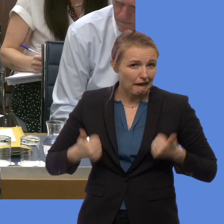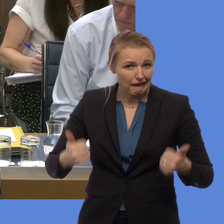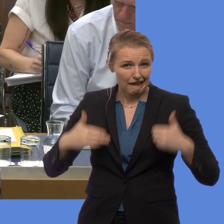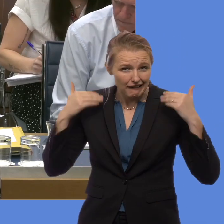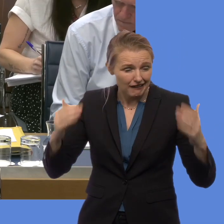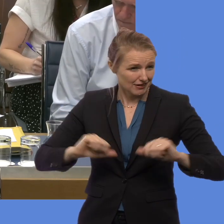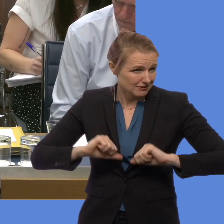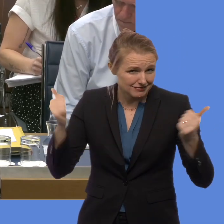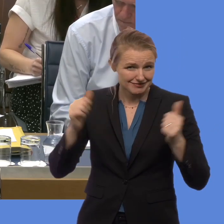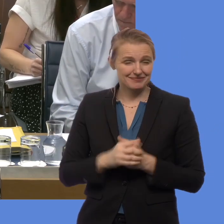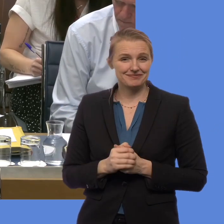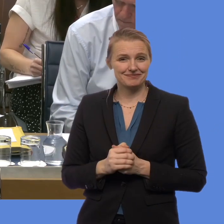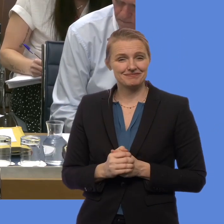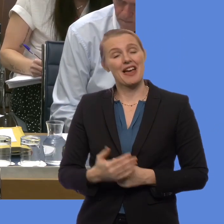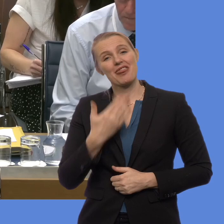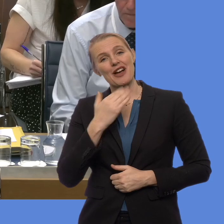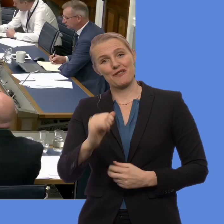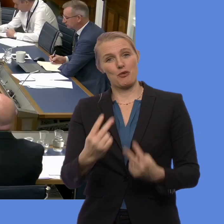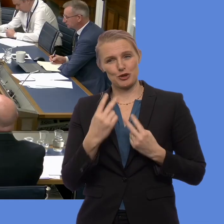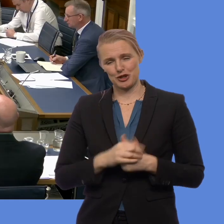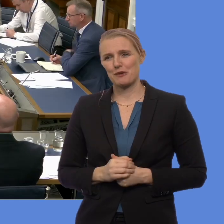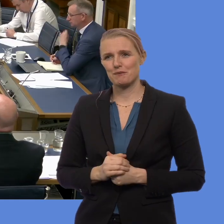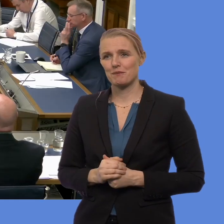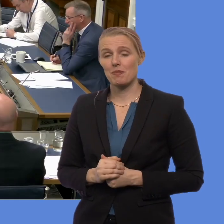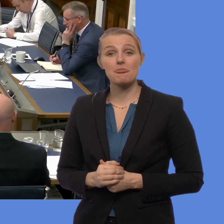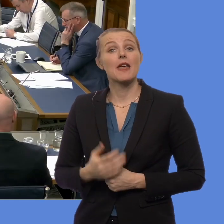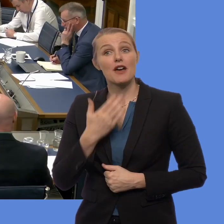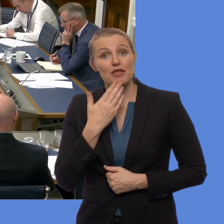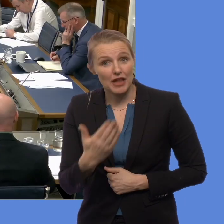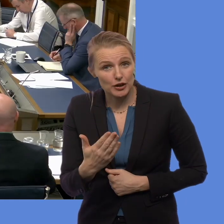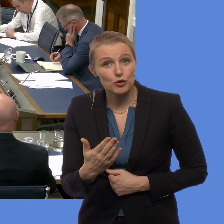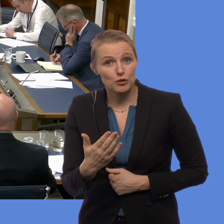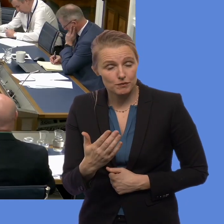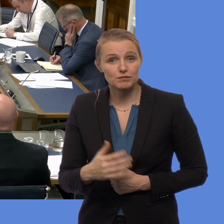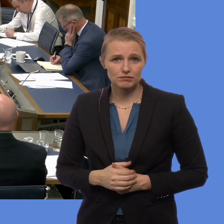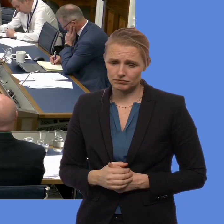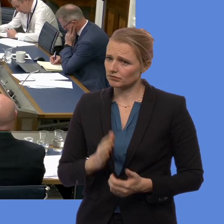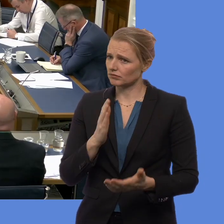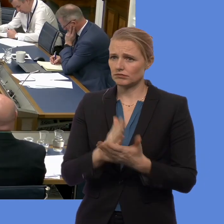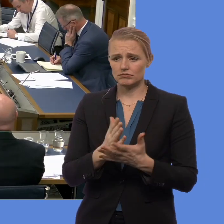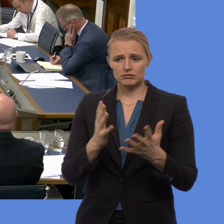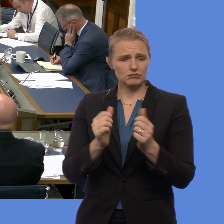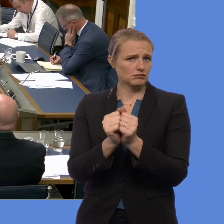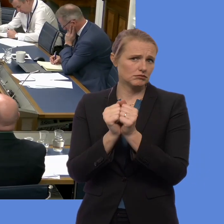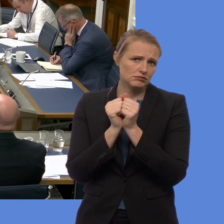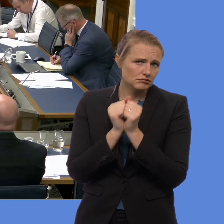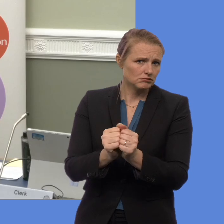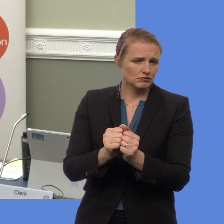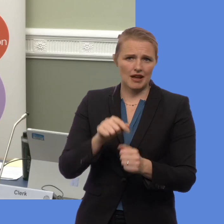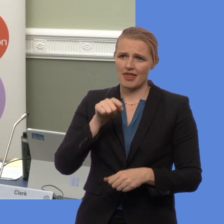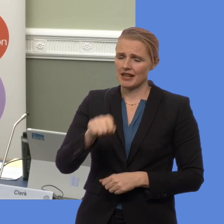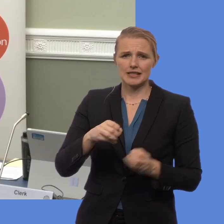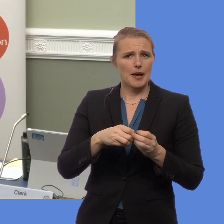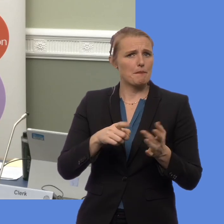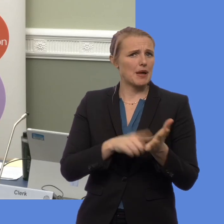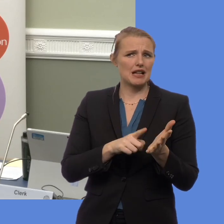of course, happy to answer your questions. Thank you very much, and I just want to say absolutely welcome this. I see this as